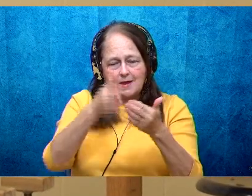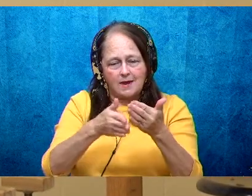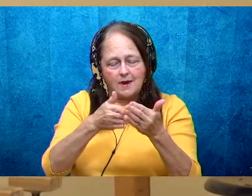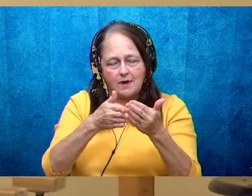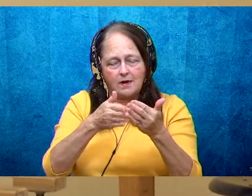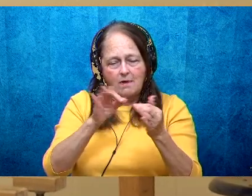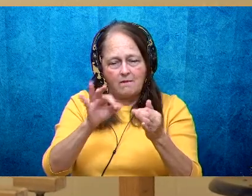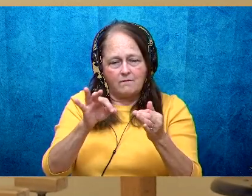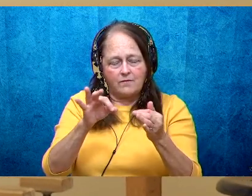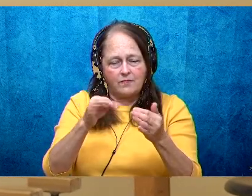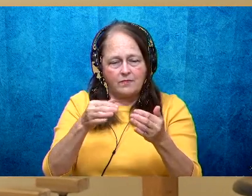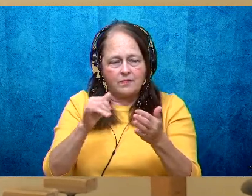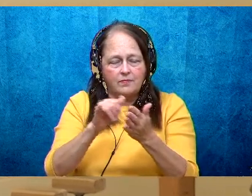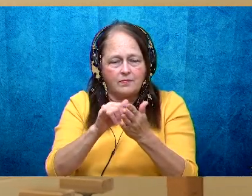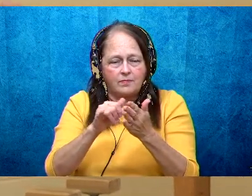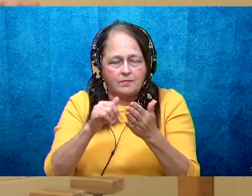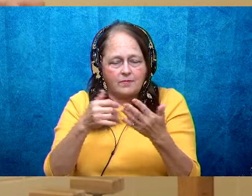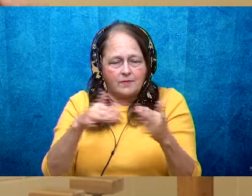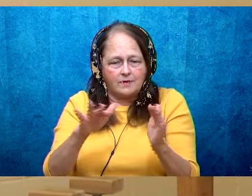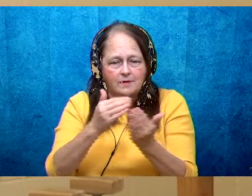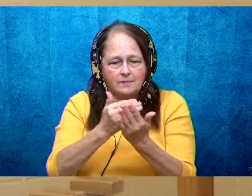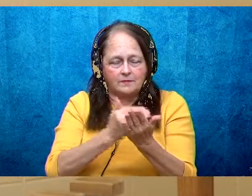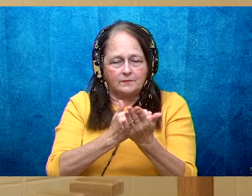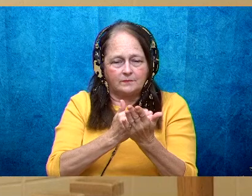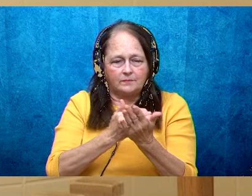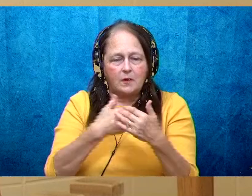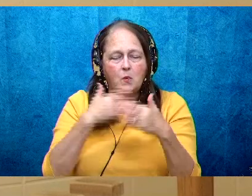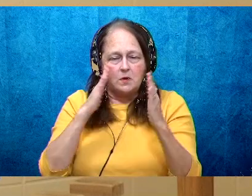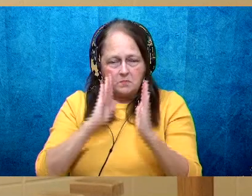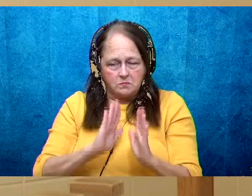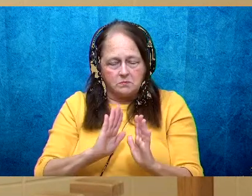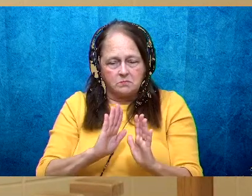segment. So let me just I'm going to take a deep breath